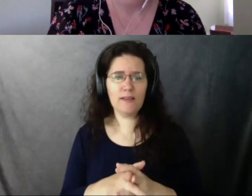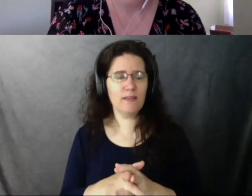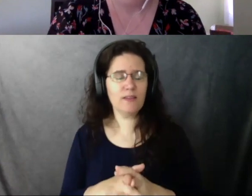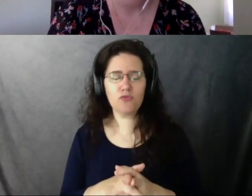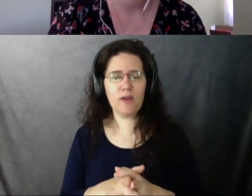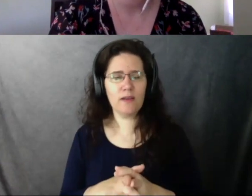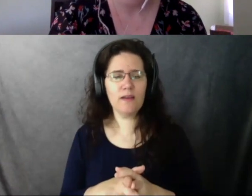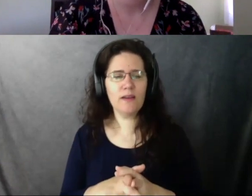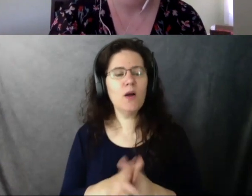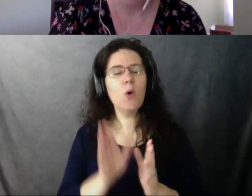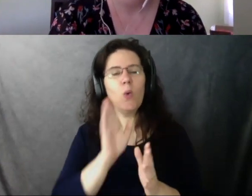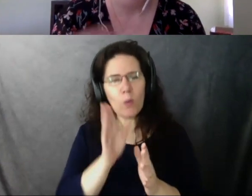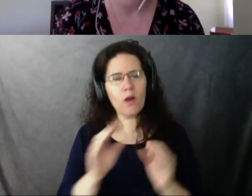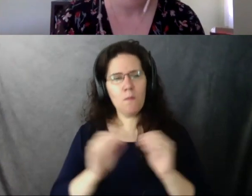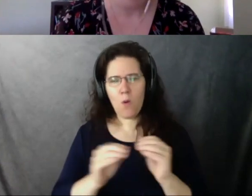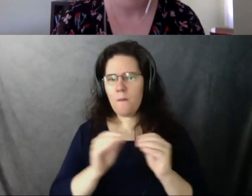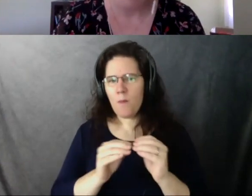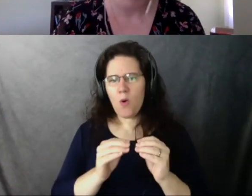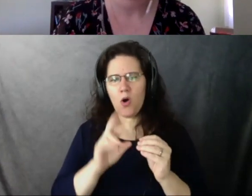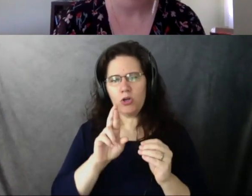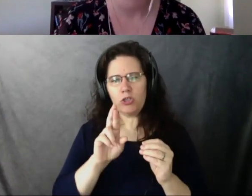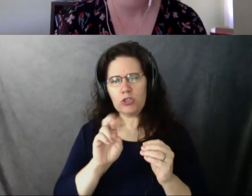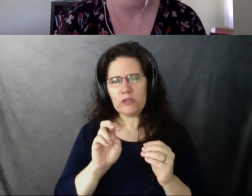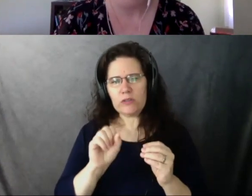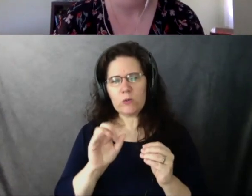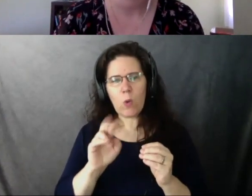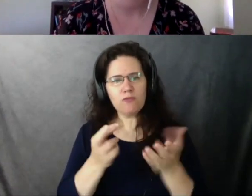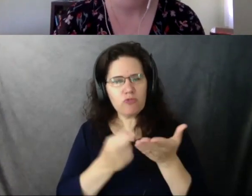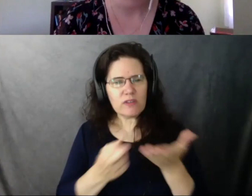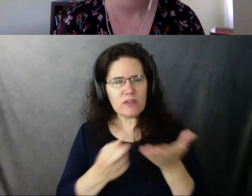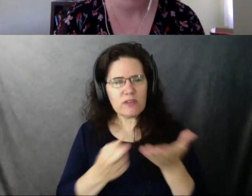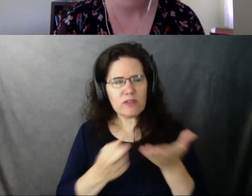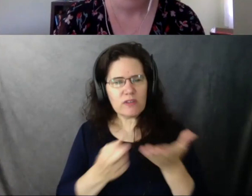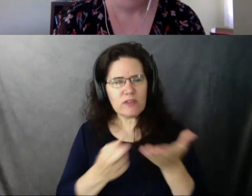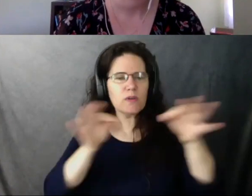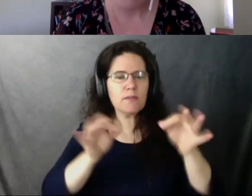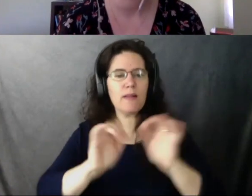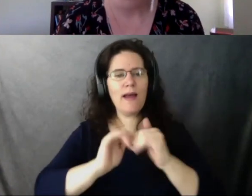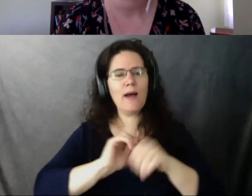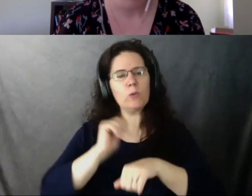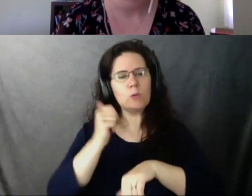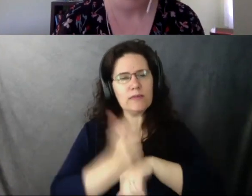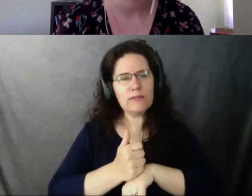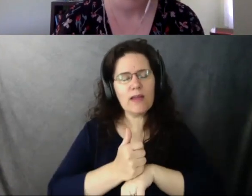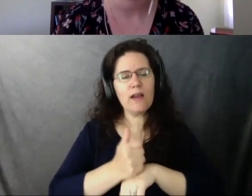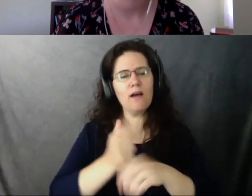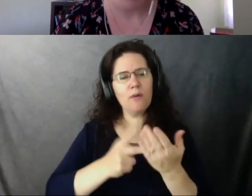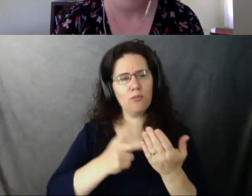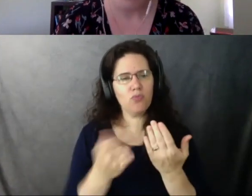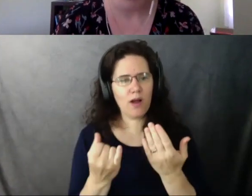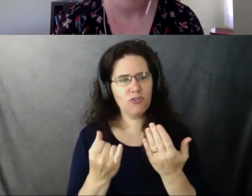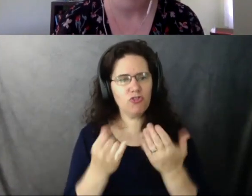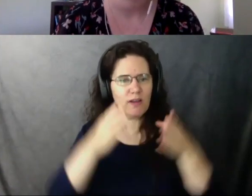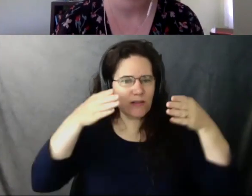And we'll continue sharing out resources for how to develop and implement disability-centered and inclusive